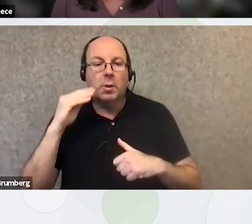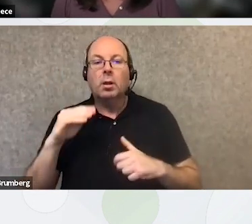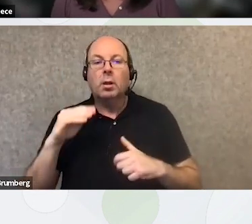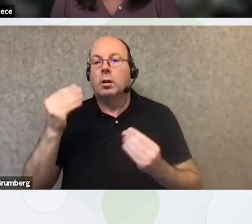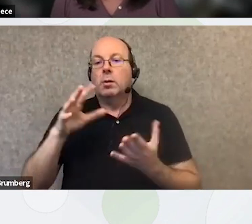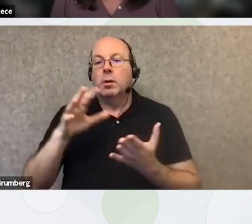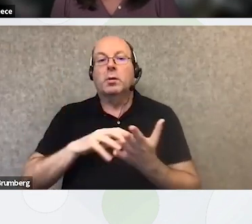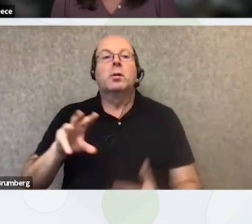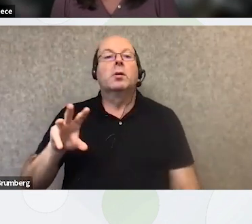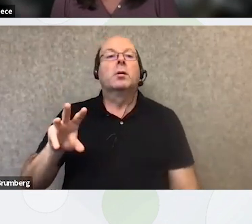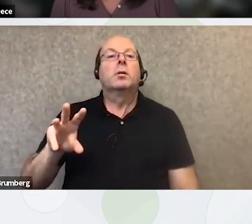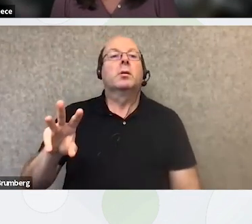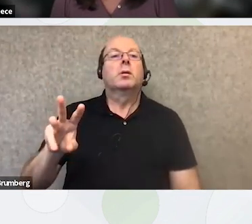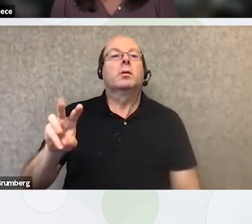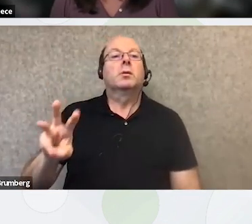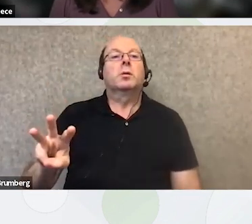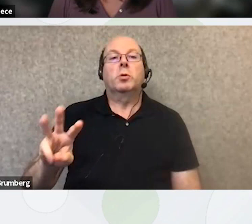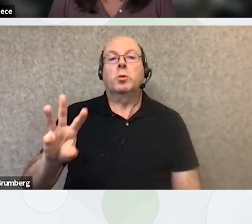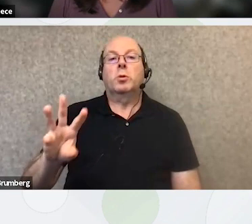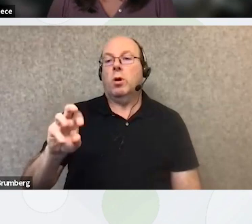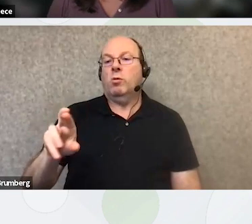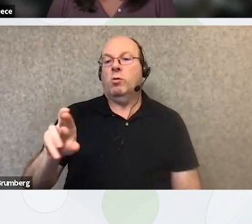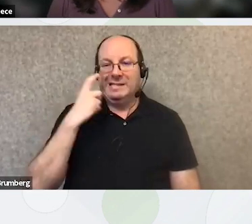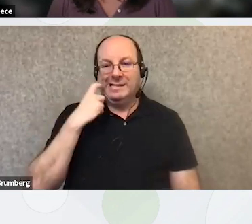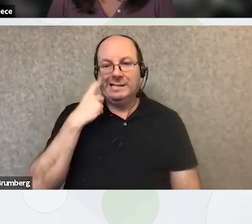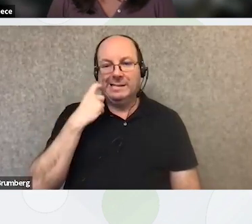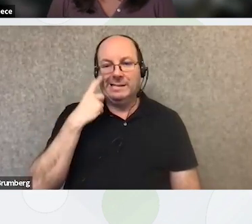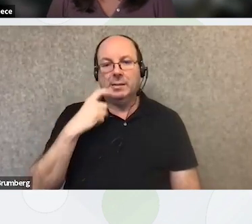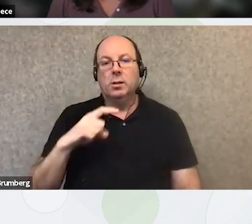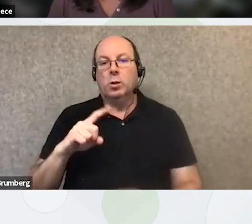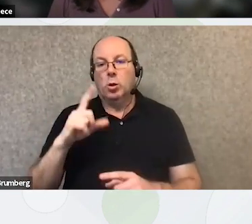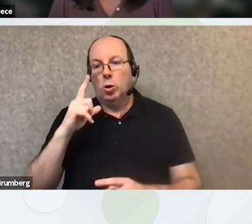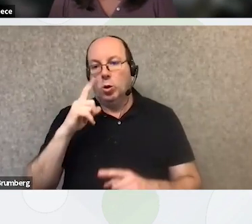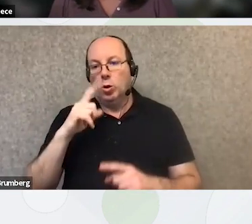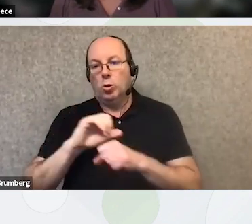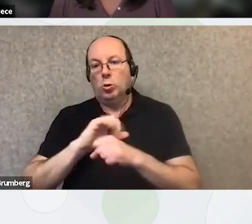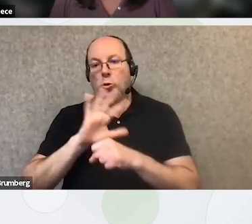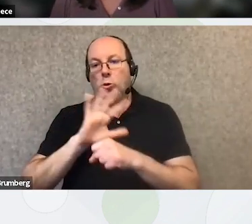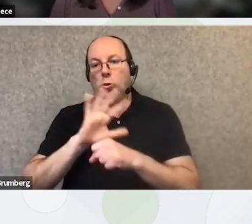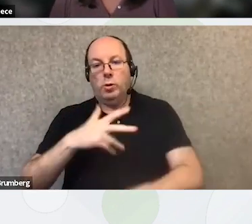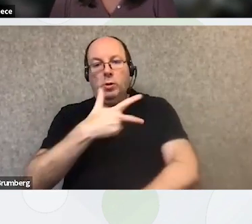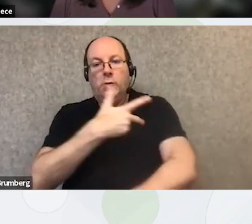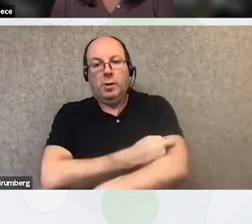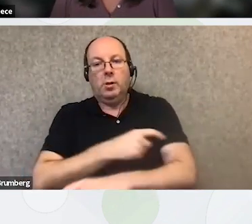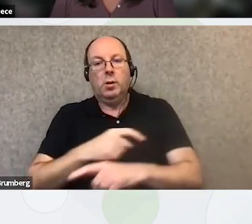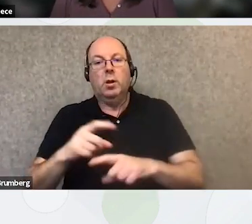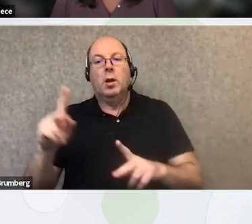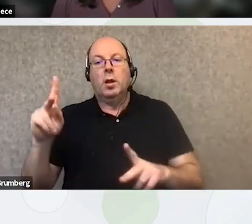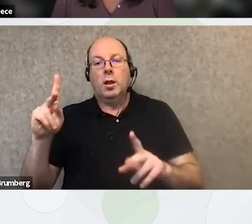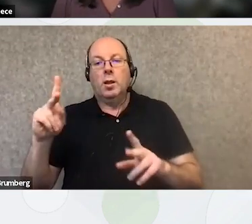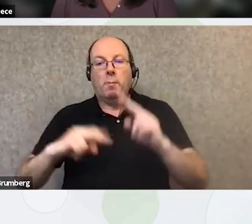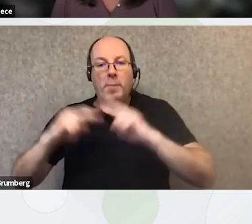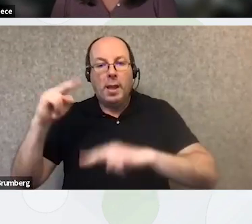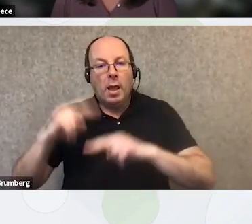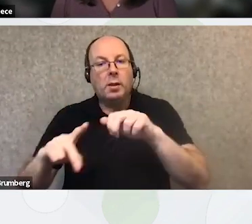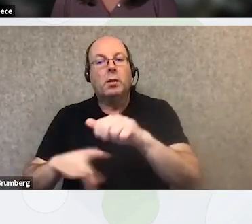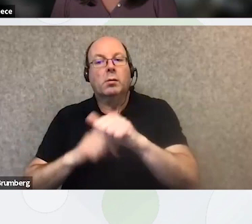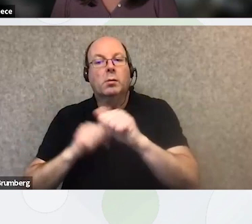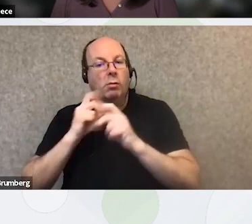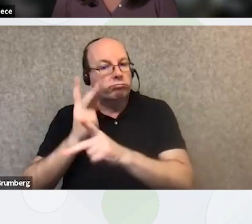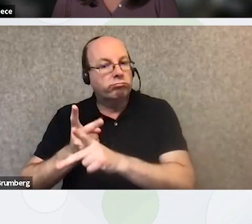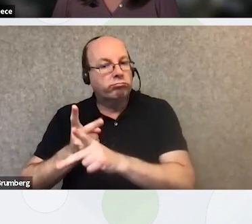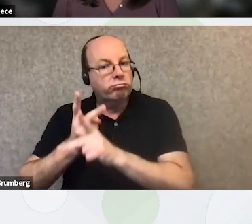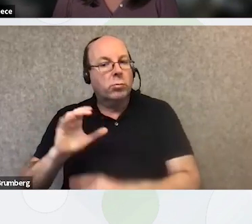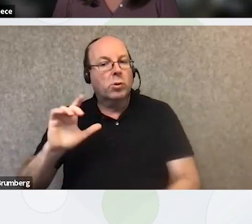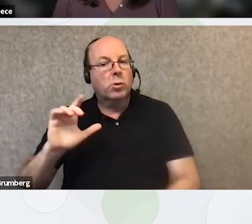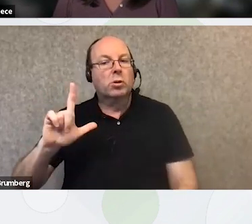MMWR published very recently, looking at disparities in COVID vaccination status among long-term care facility residents. And